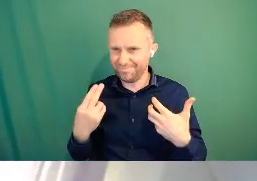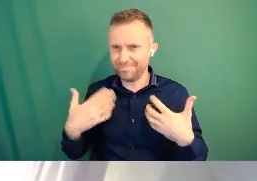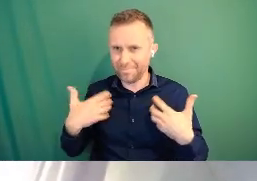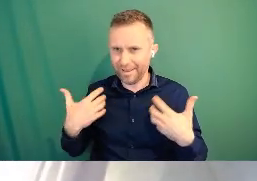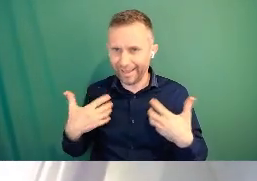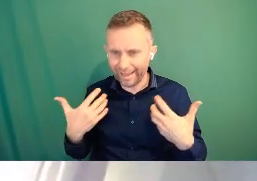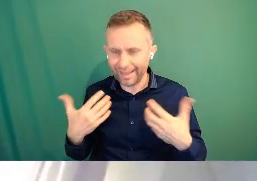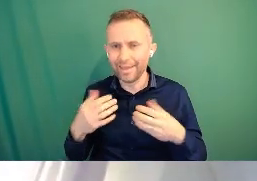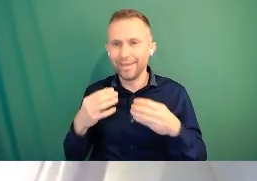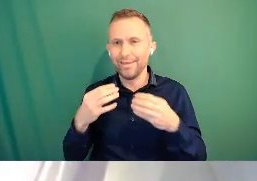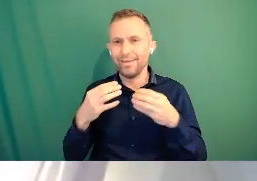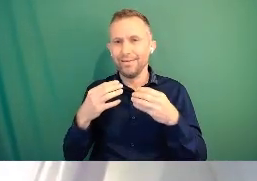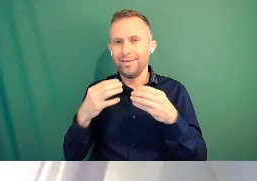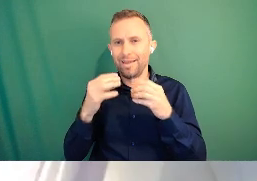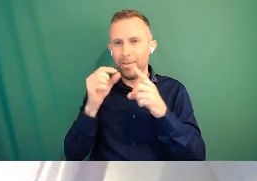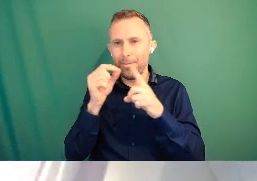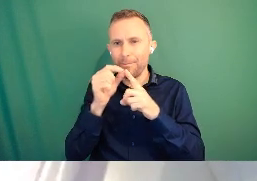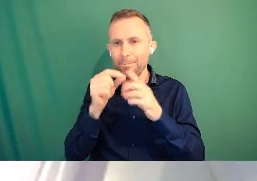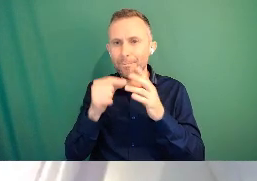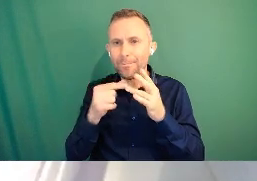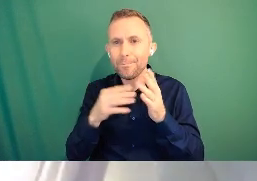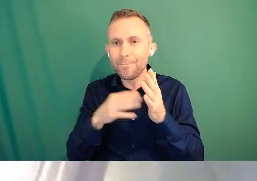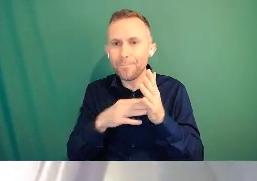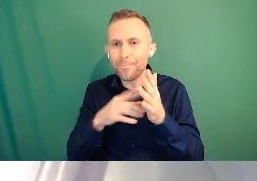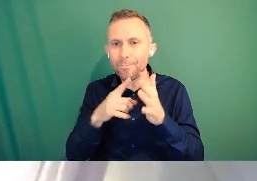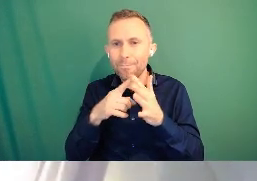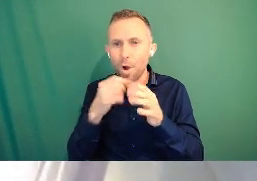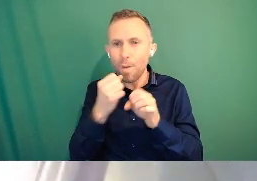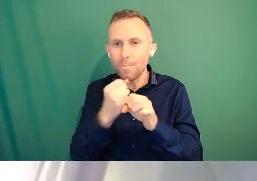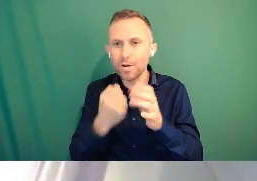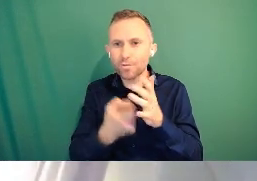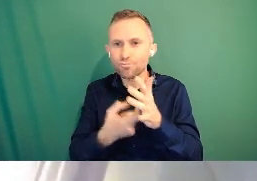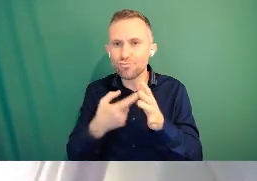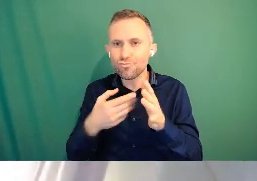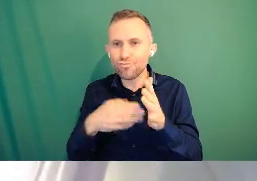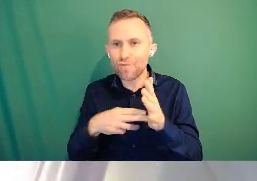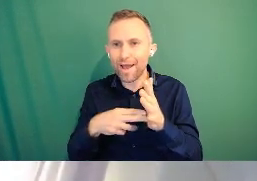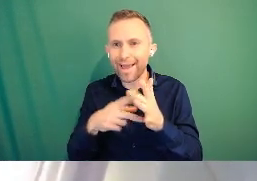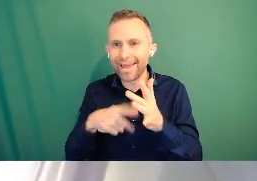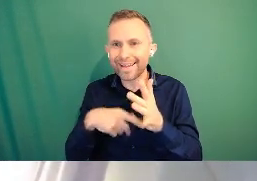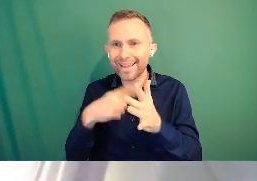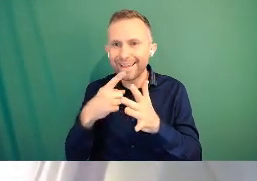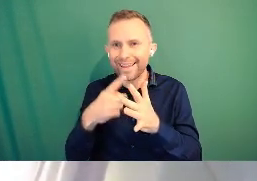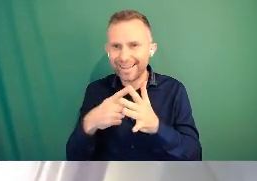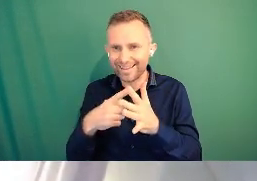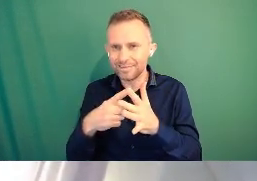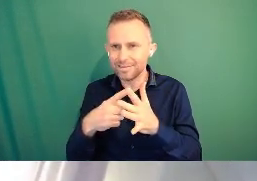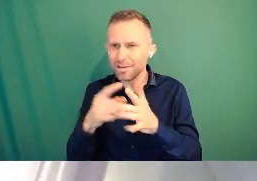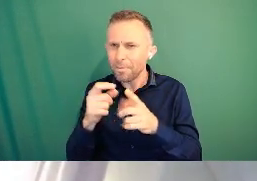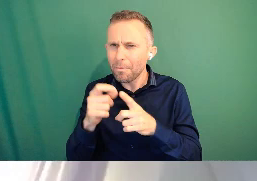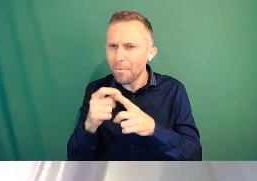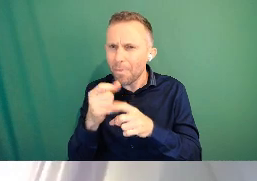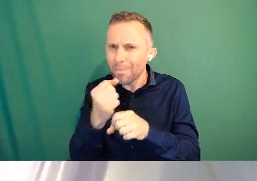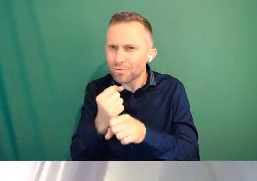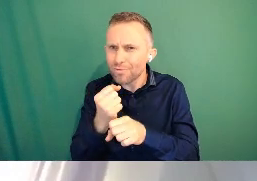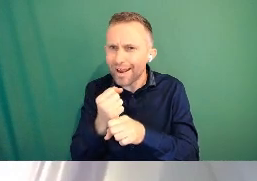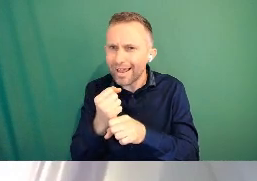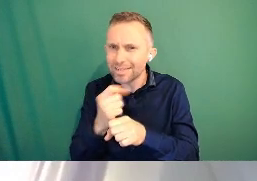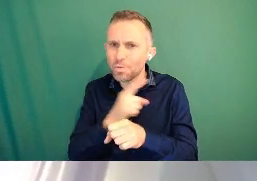the pomegranates are a little joke from William Burgess, as they're